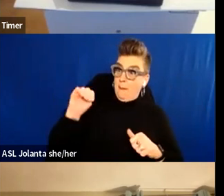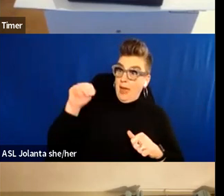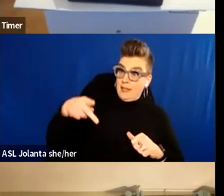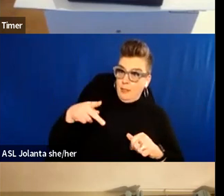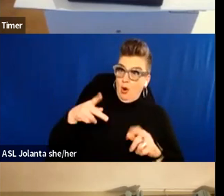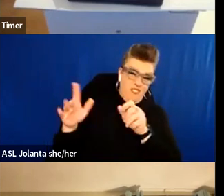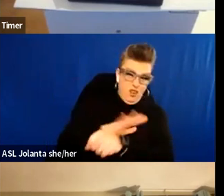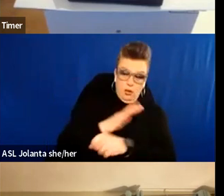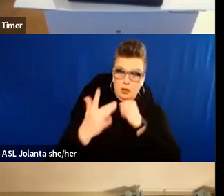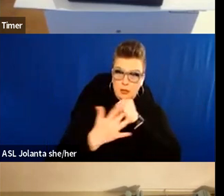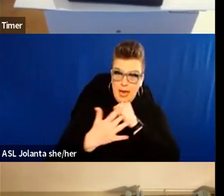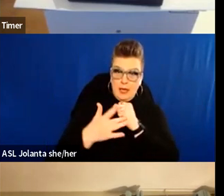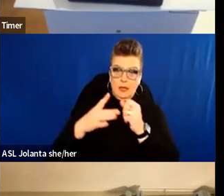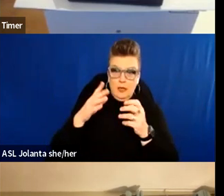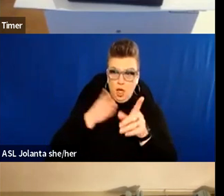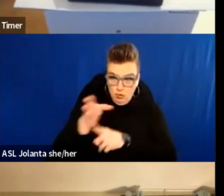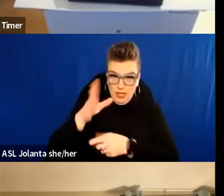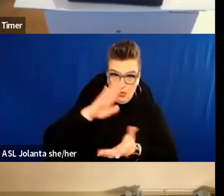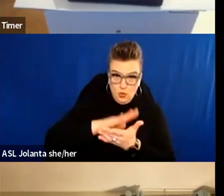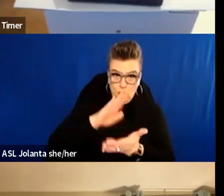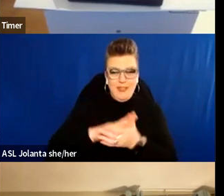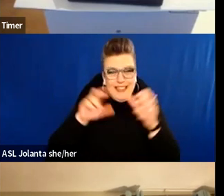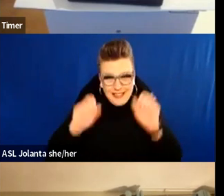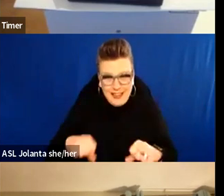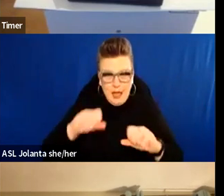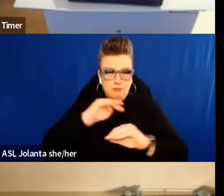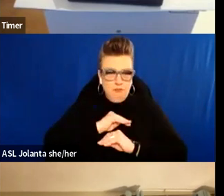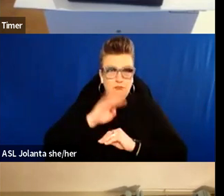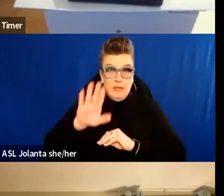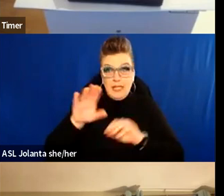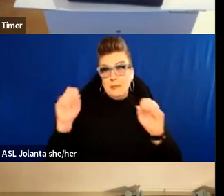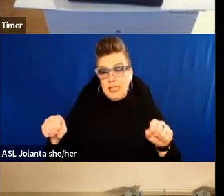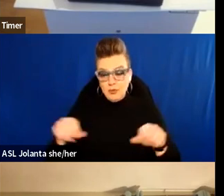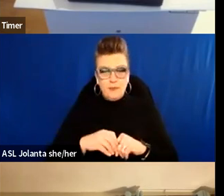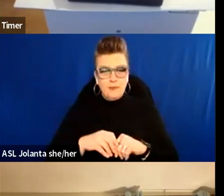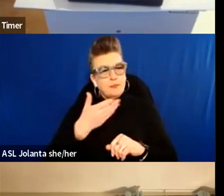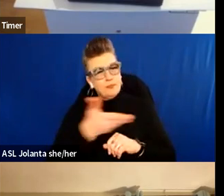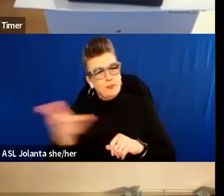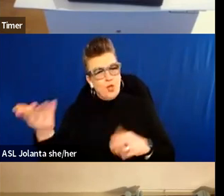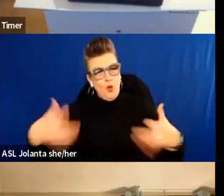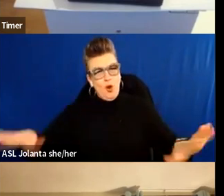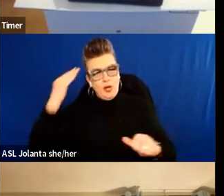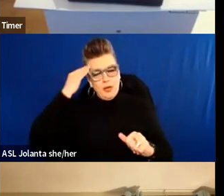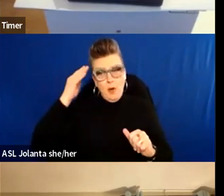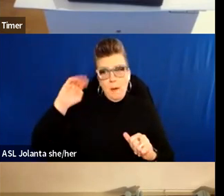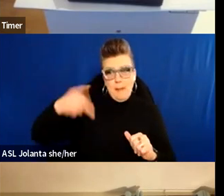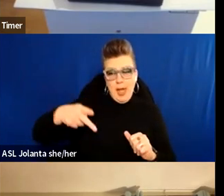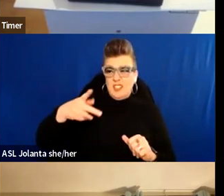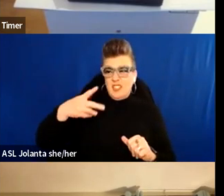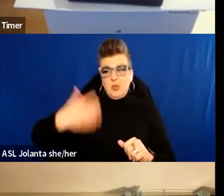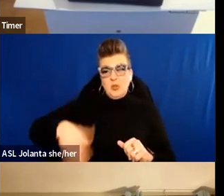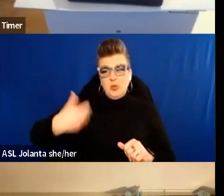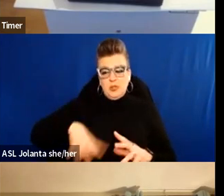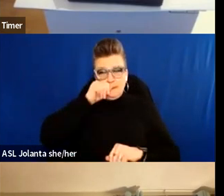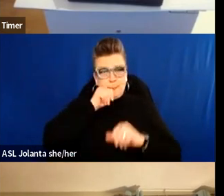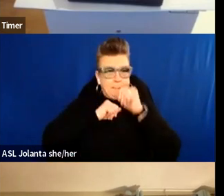technical education school is able to fulfill its potential as you all know madison park has had a very rough go of it ever-changing